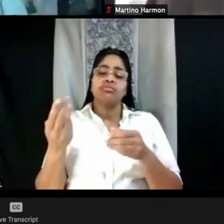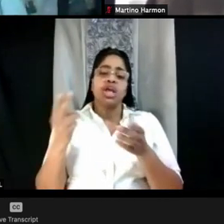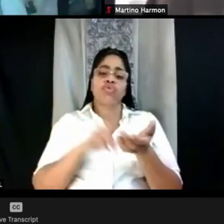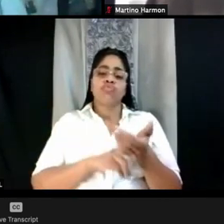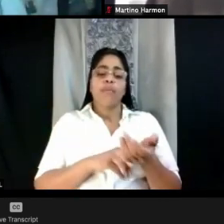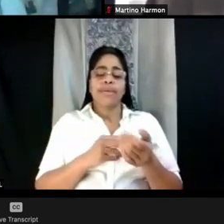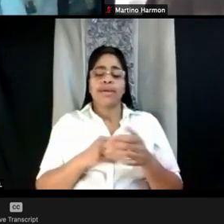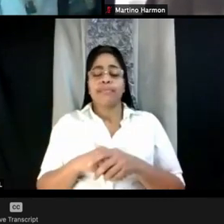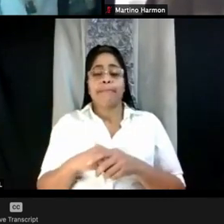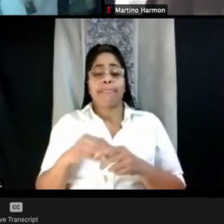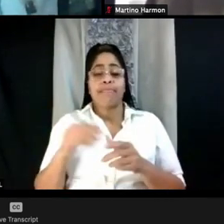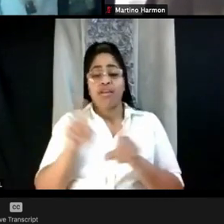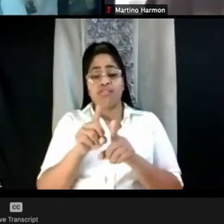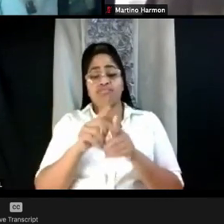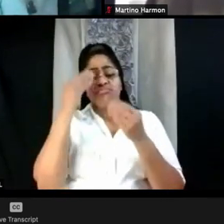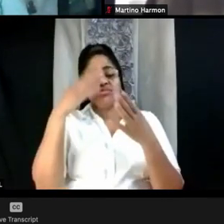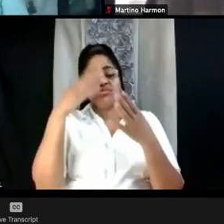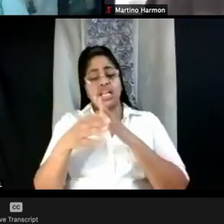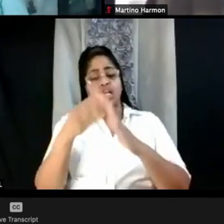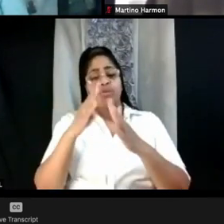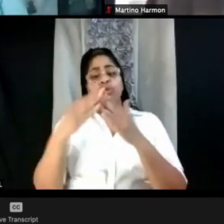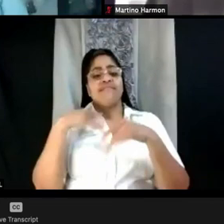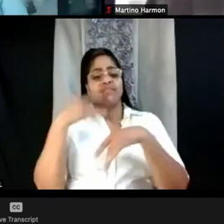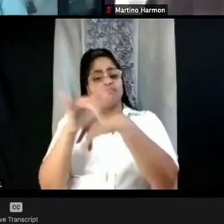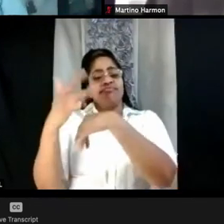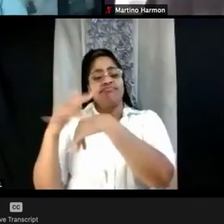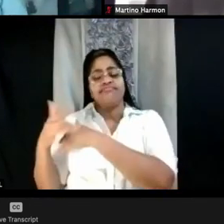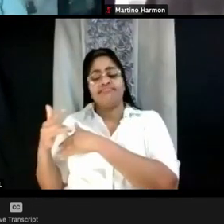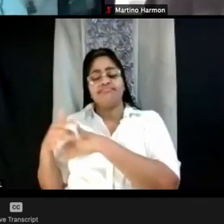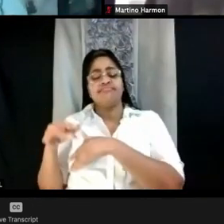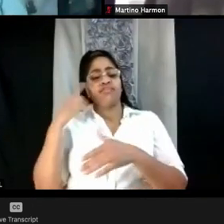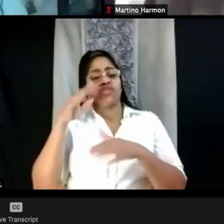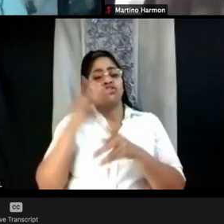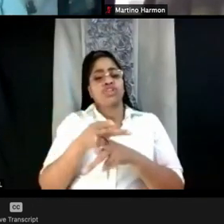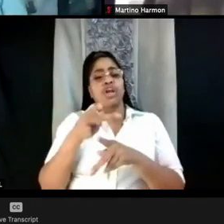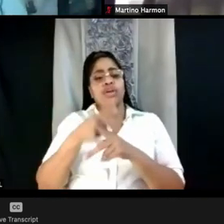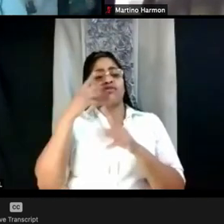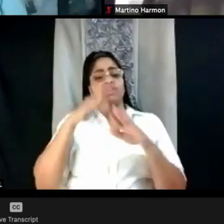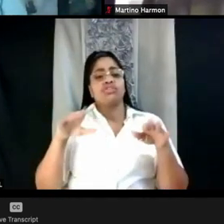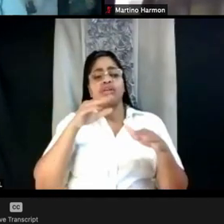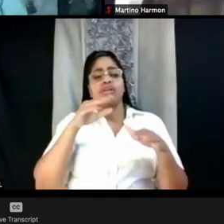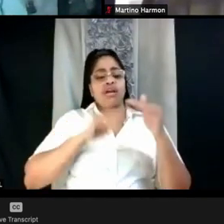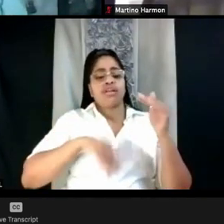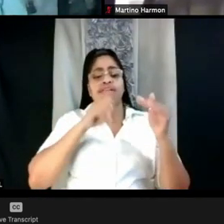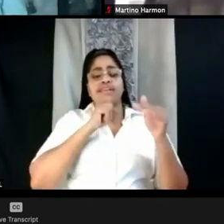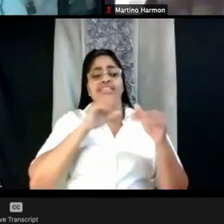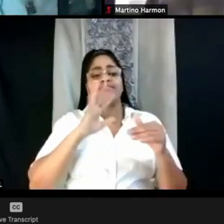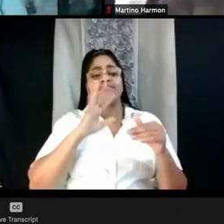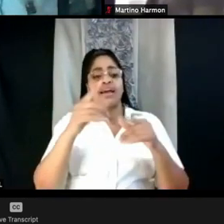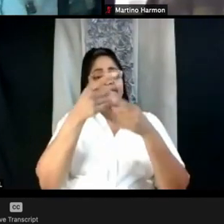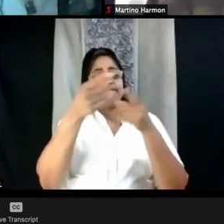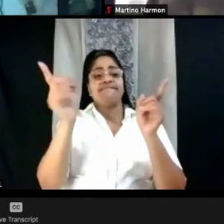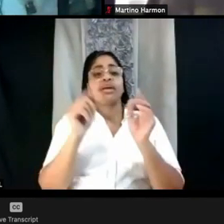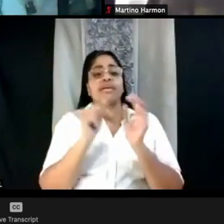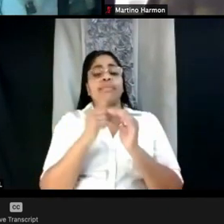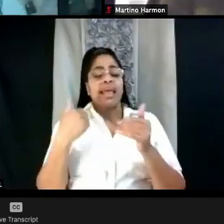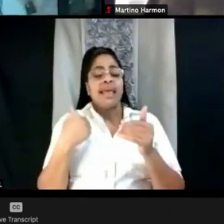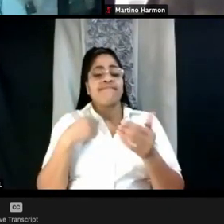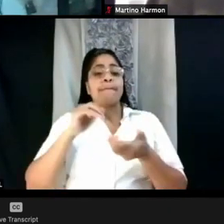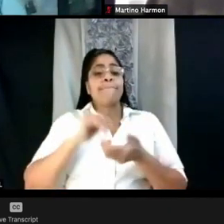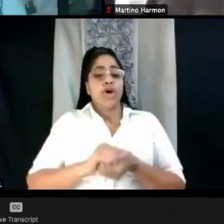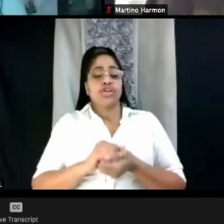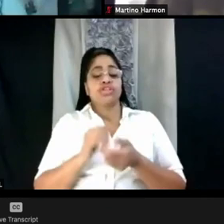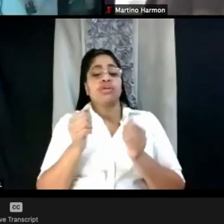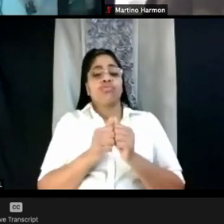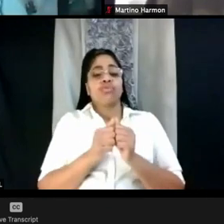is that out in the community, there are openings in childcare for children under the age of 5. We have a partnership